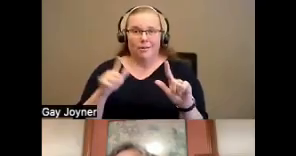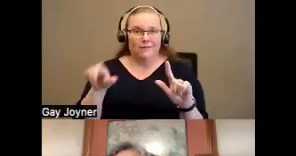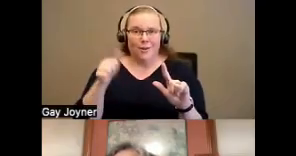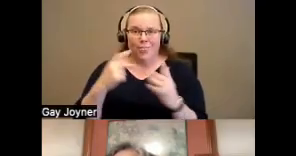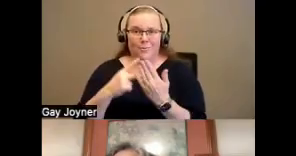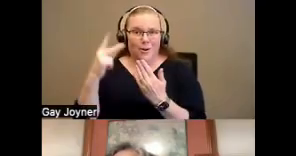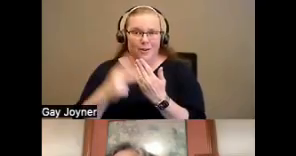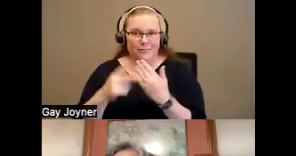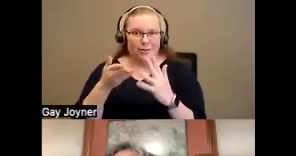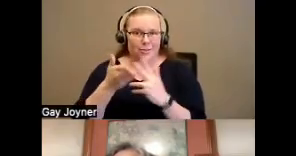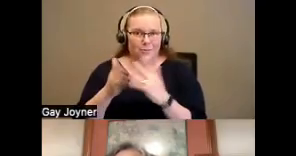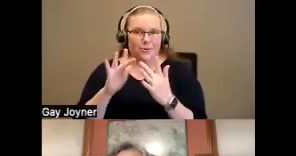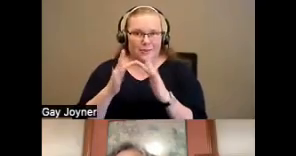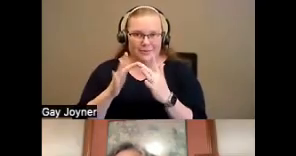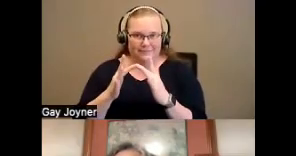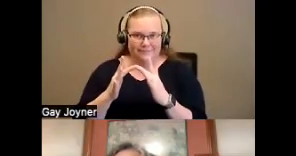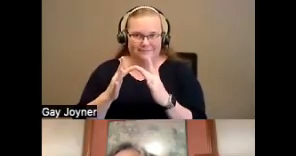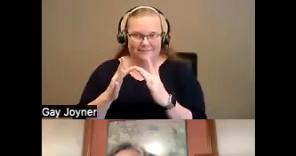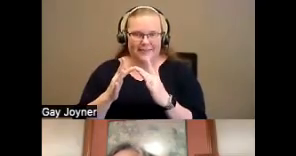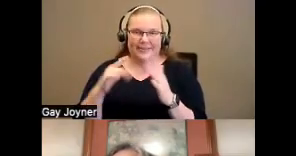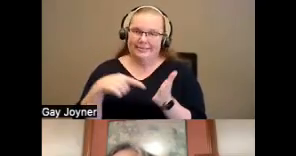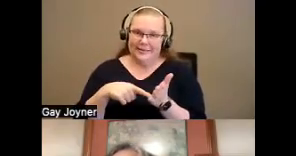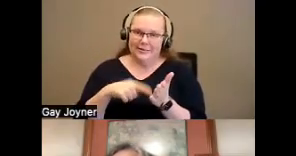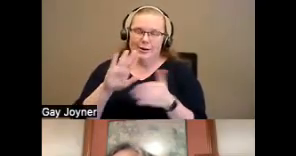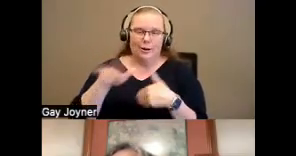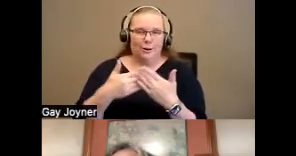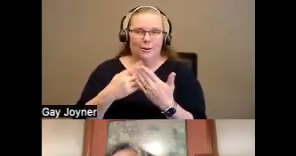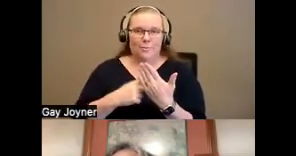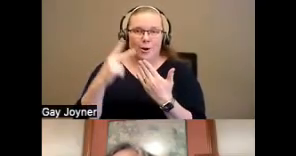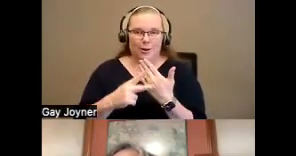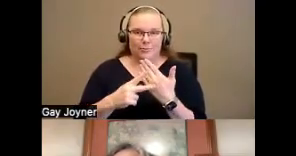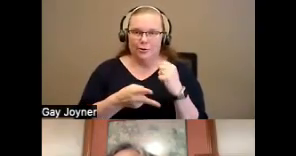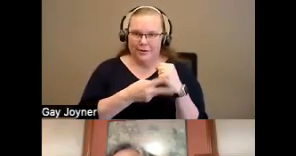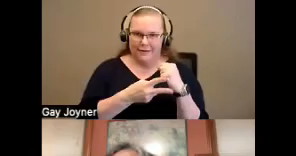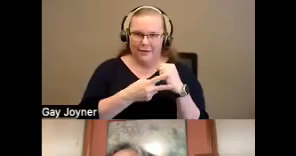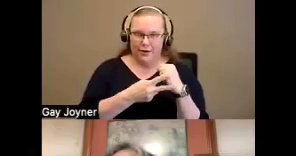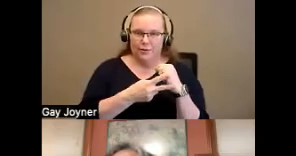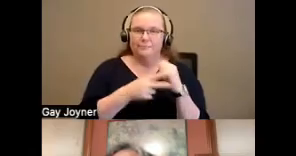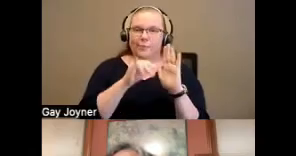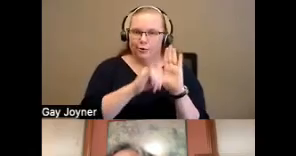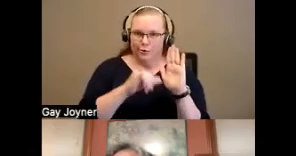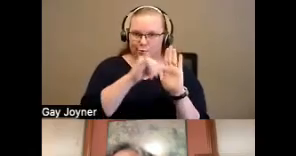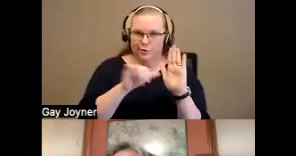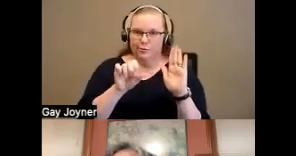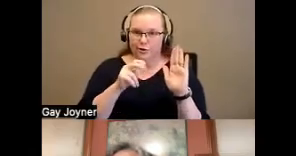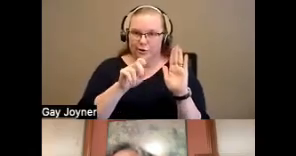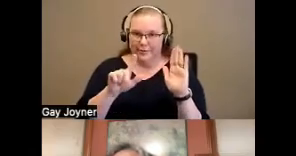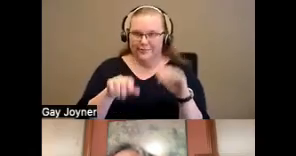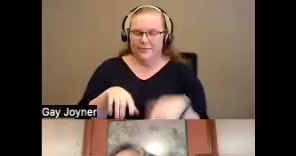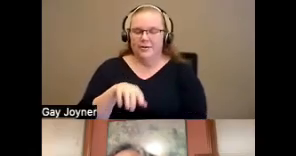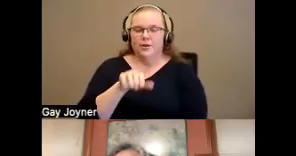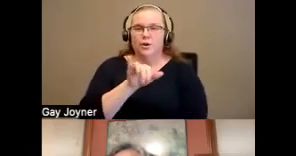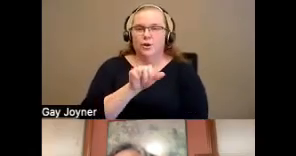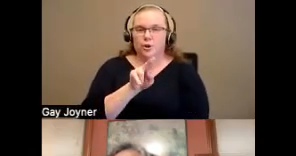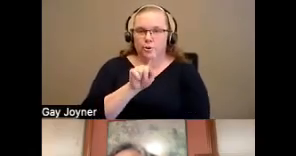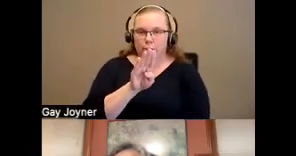programs through our website. This and all our programs are archived on the Drake It Arts YouTube channel.